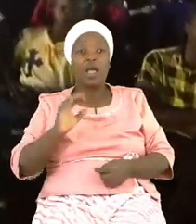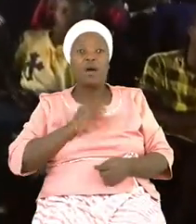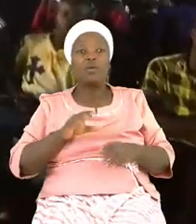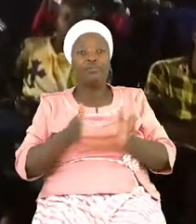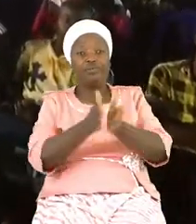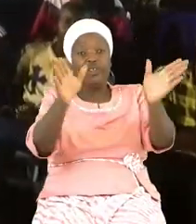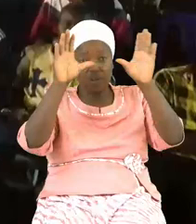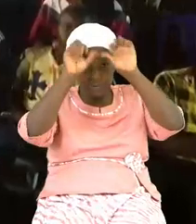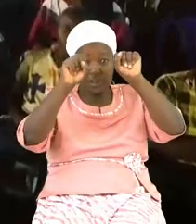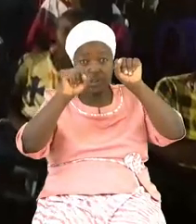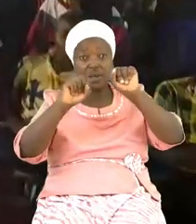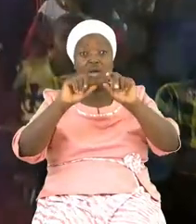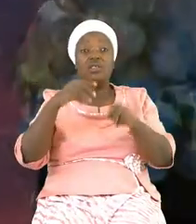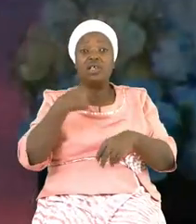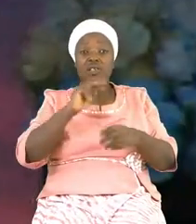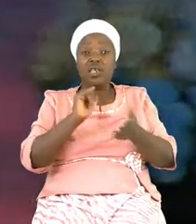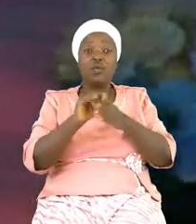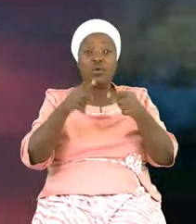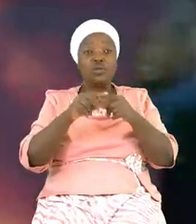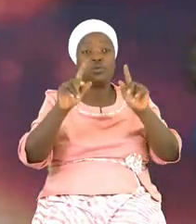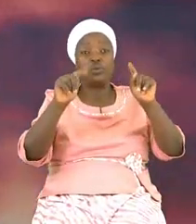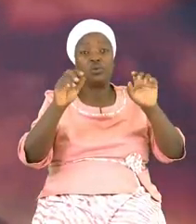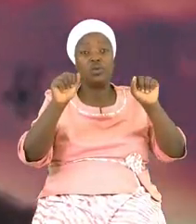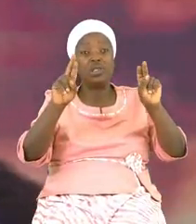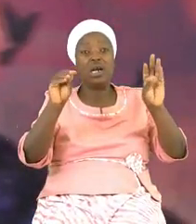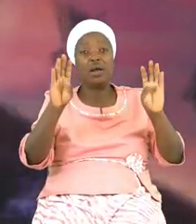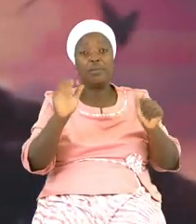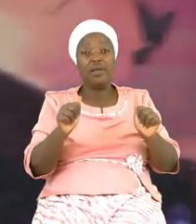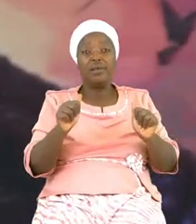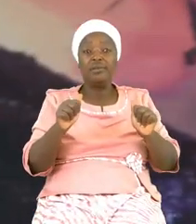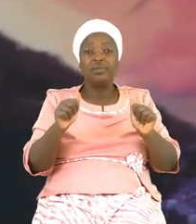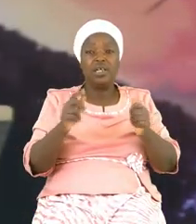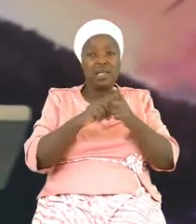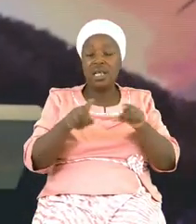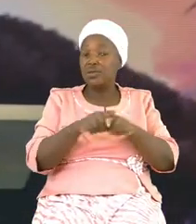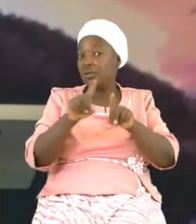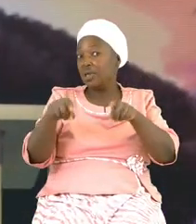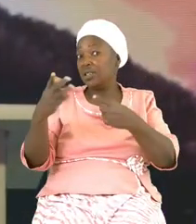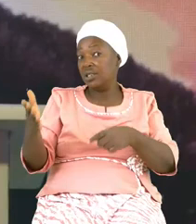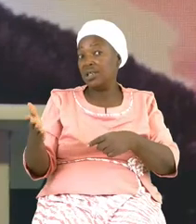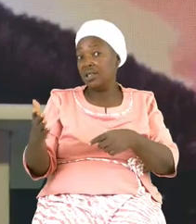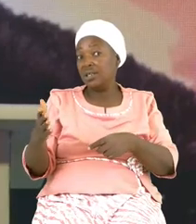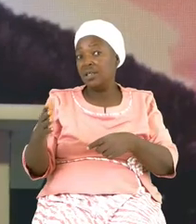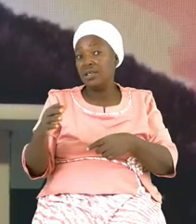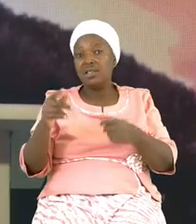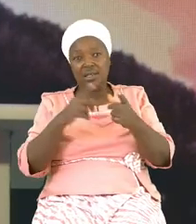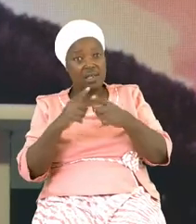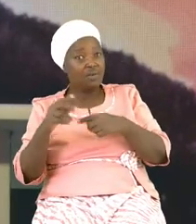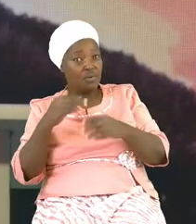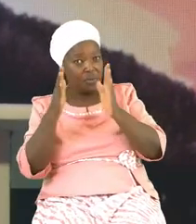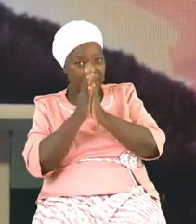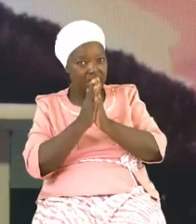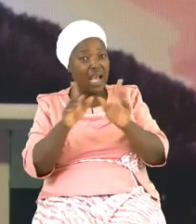the Northeast, and then as we got there, we prayed like we're going to pray